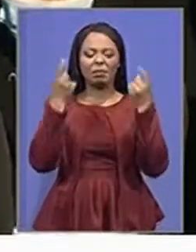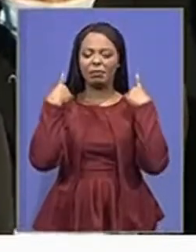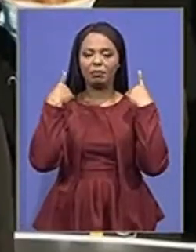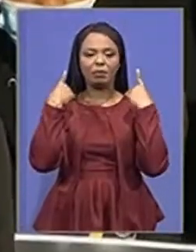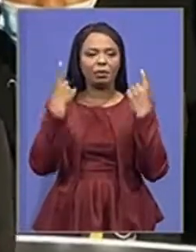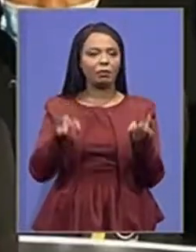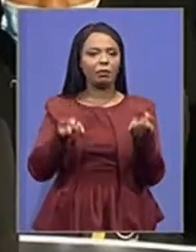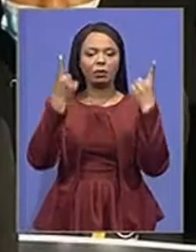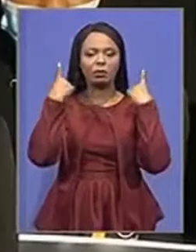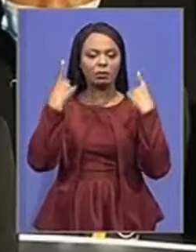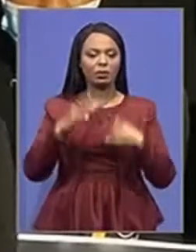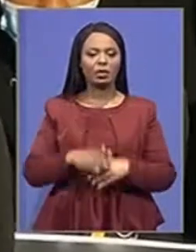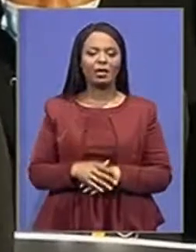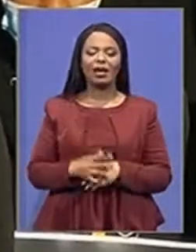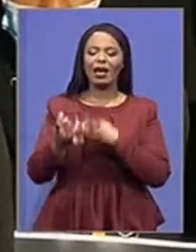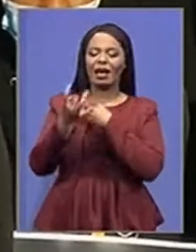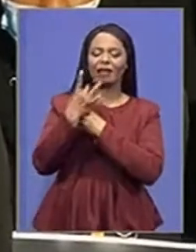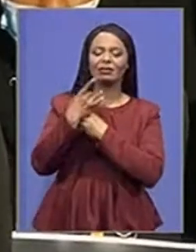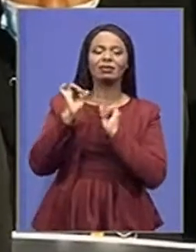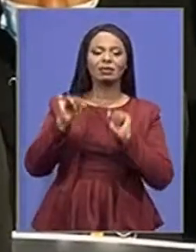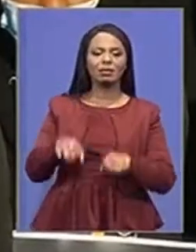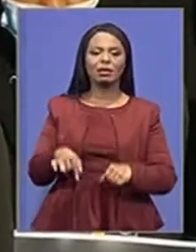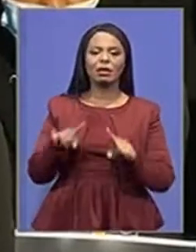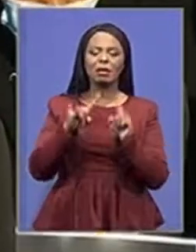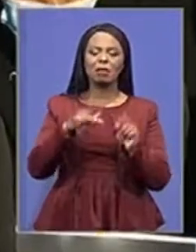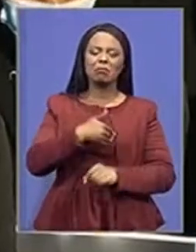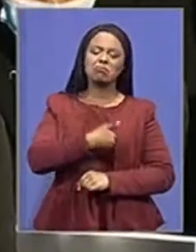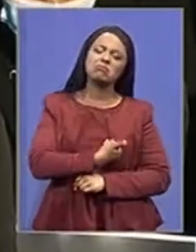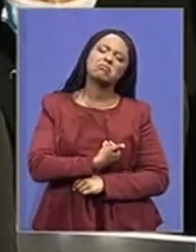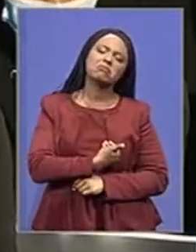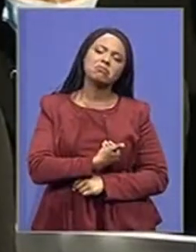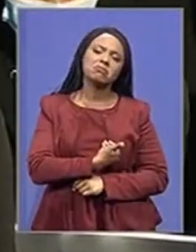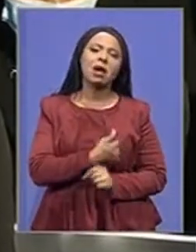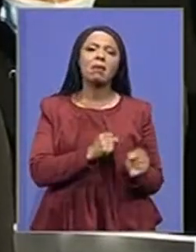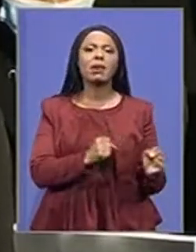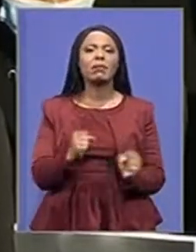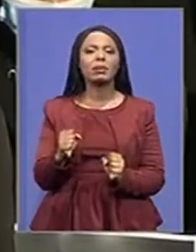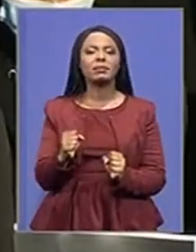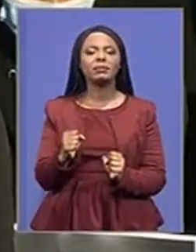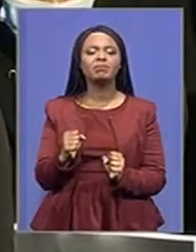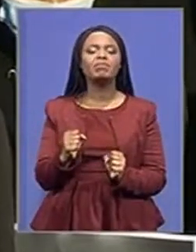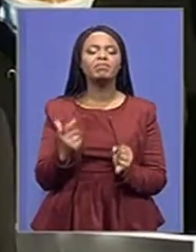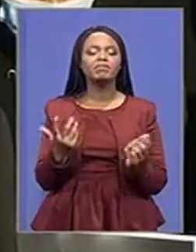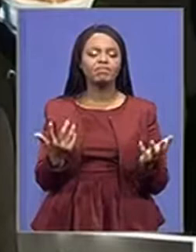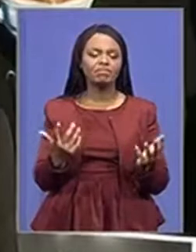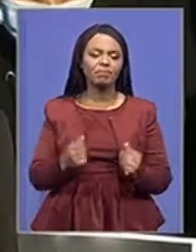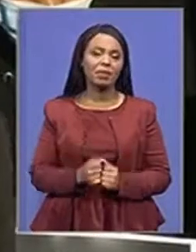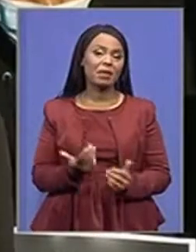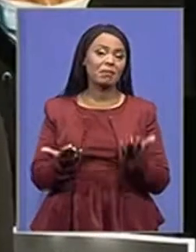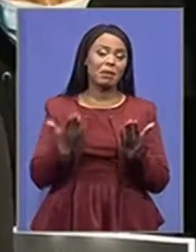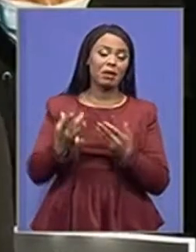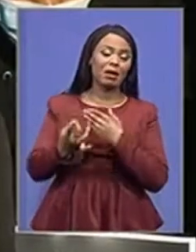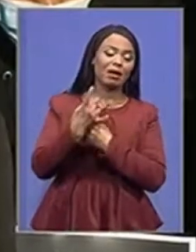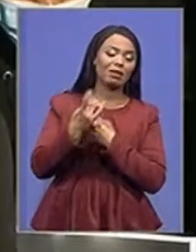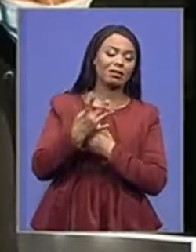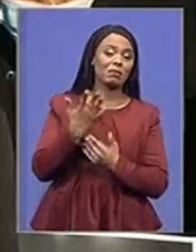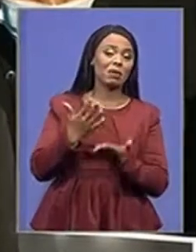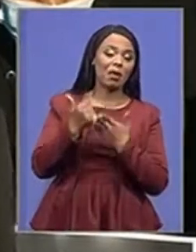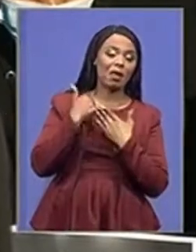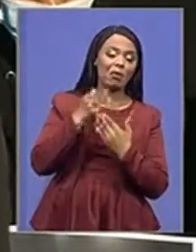sense. The counseling is there, but our wounds are still bleeding. So maybe counseling